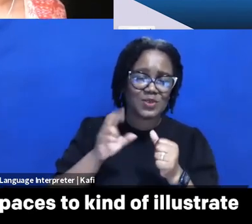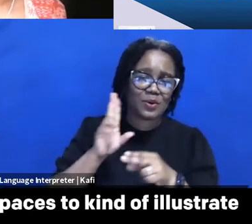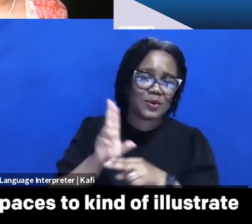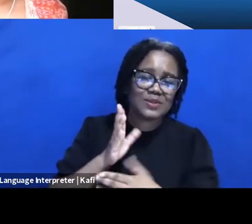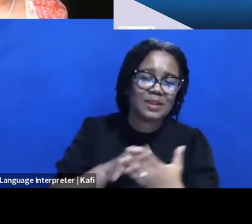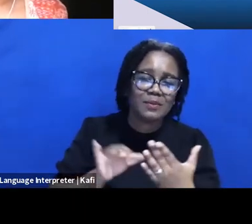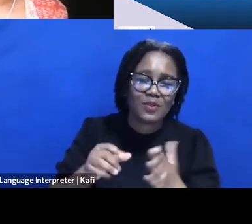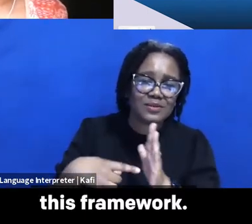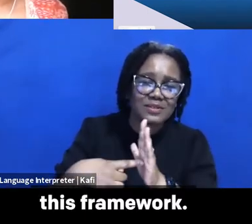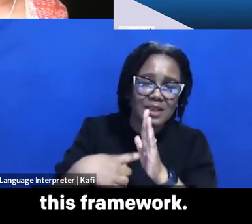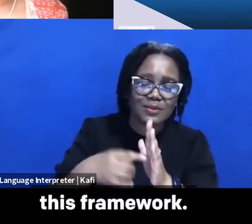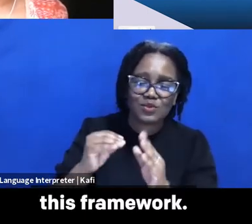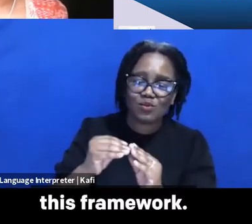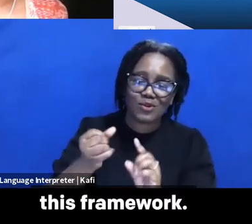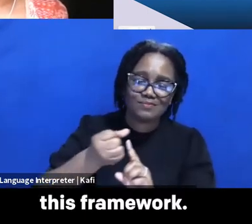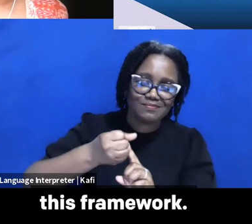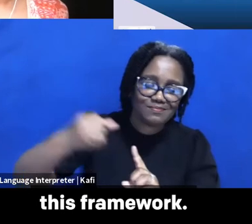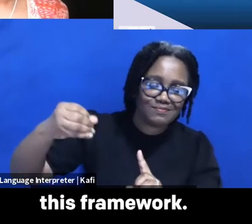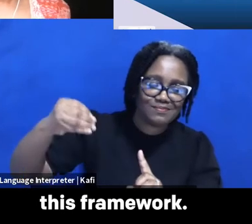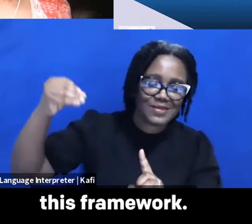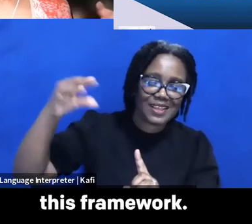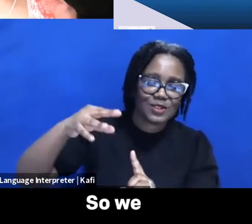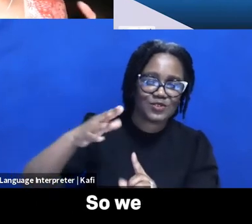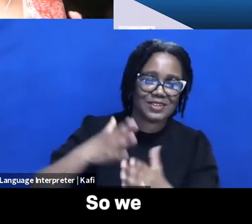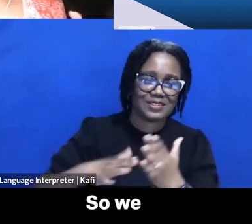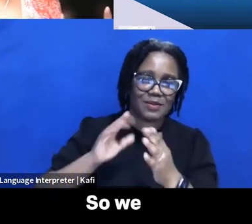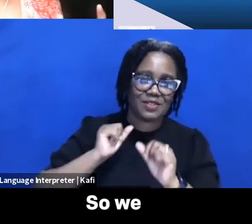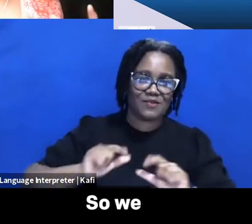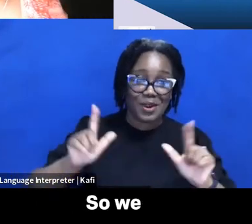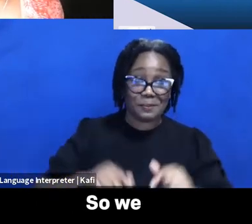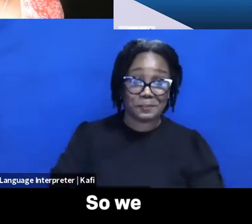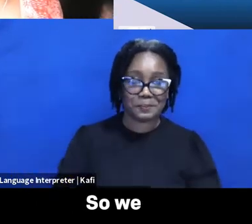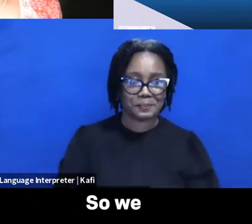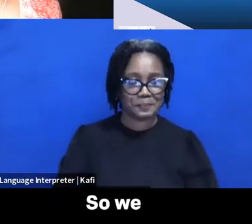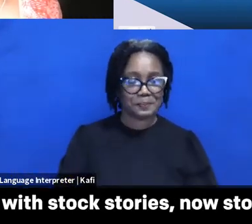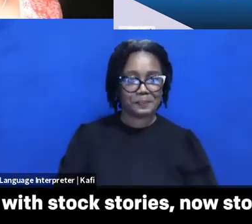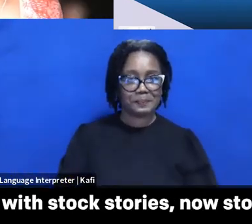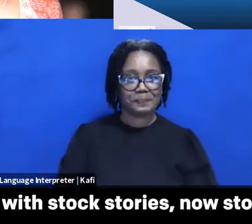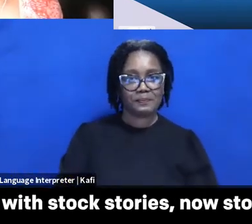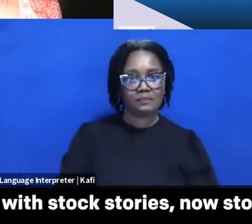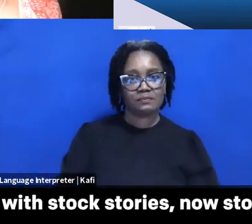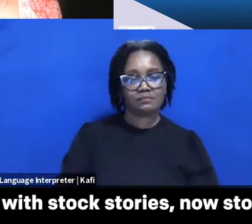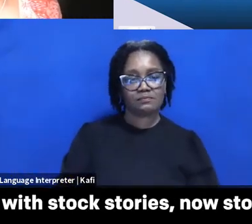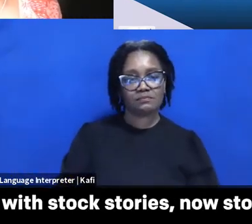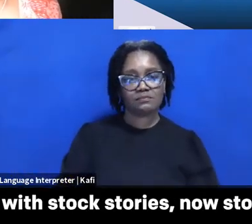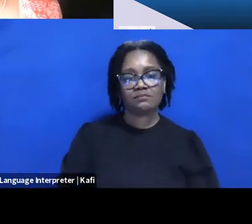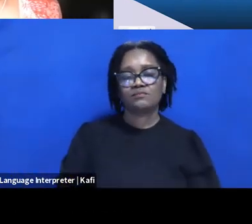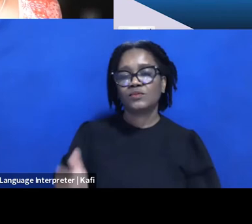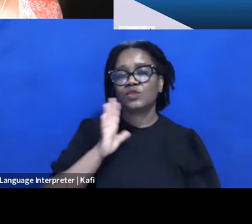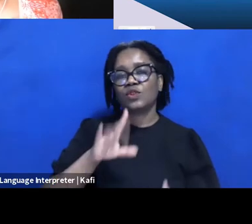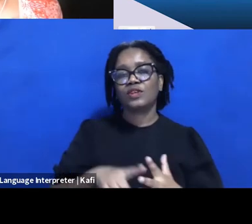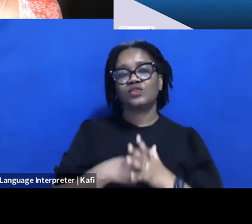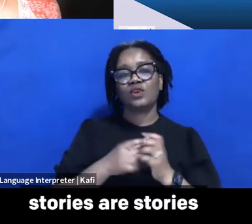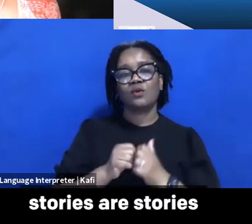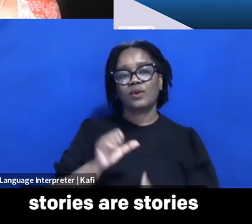to illustrate this framework. So we'll start with stock stories.